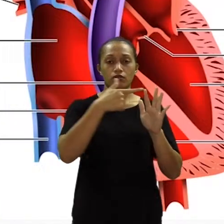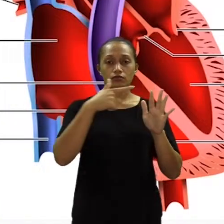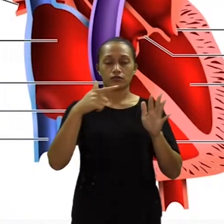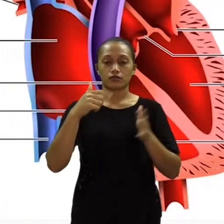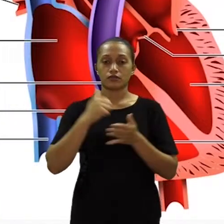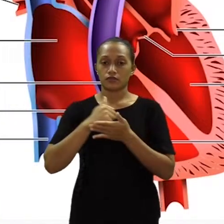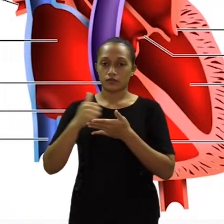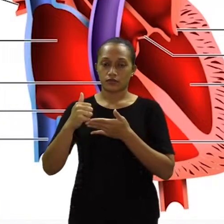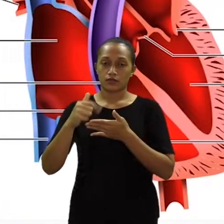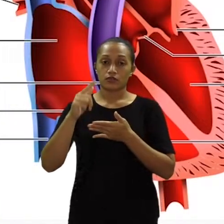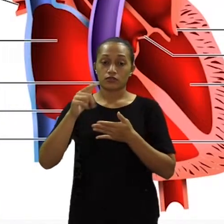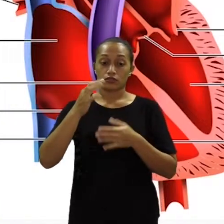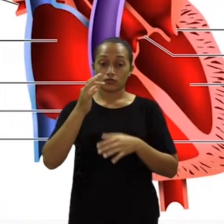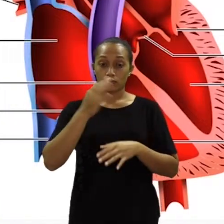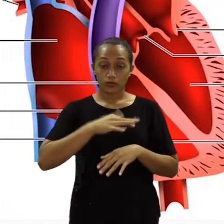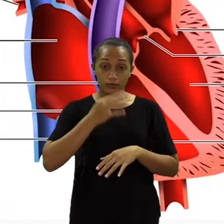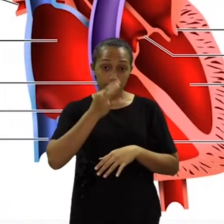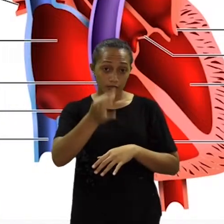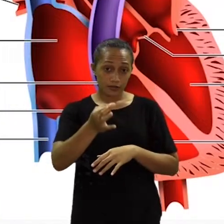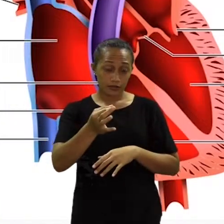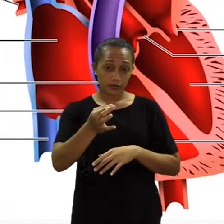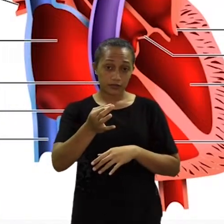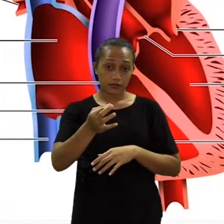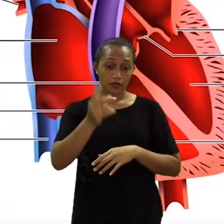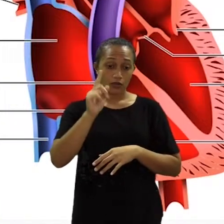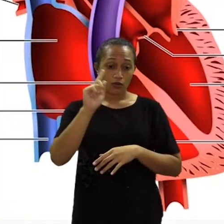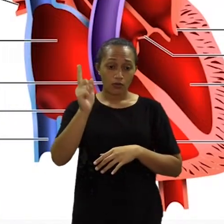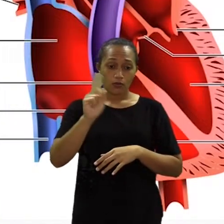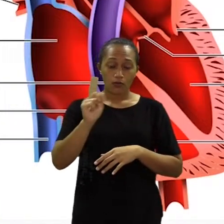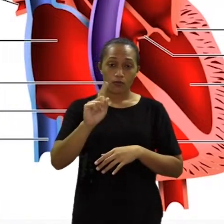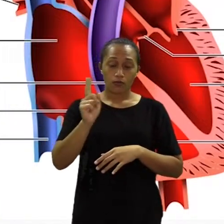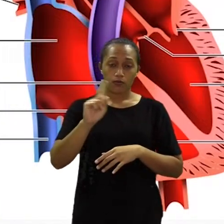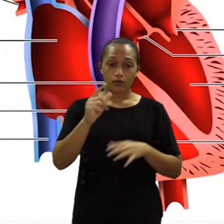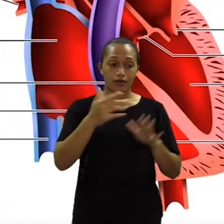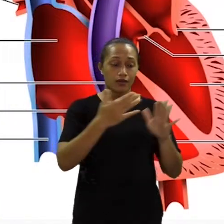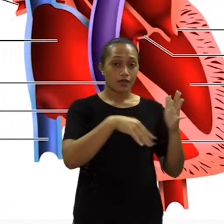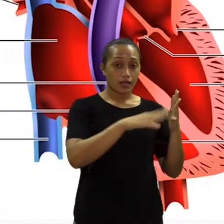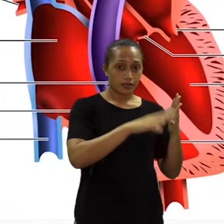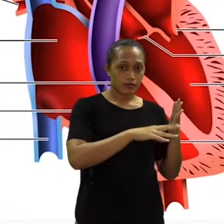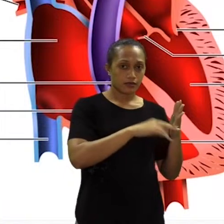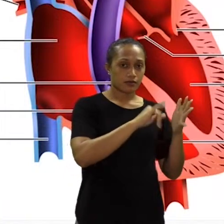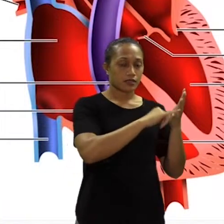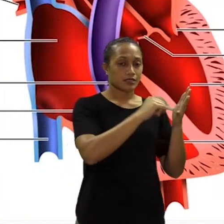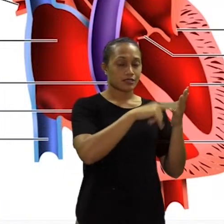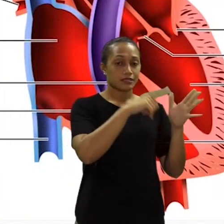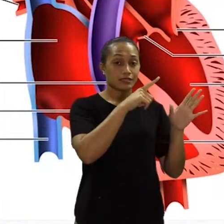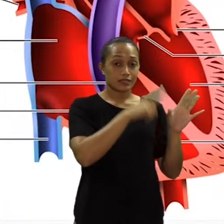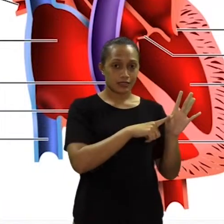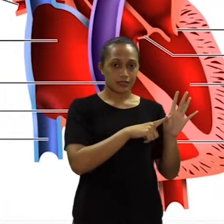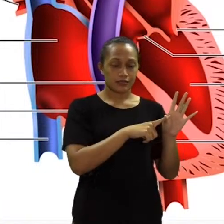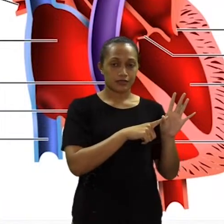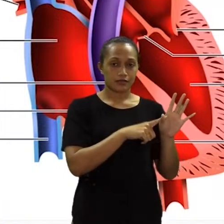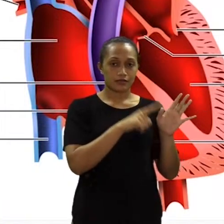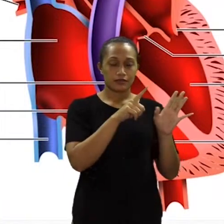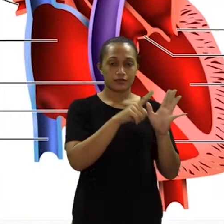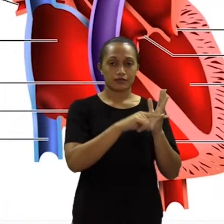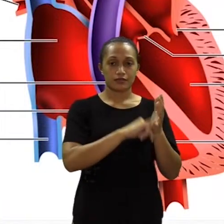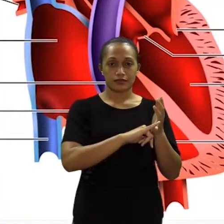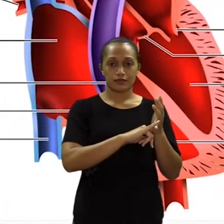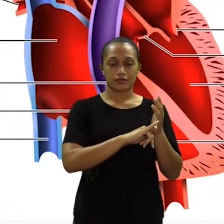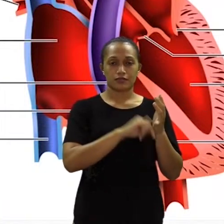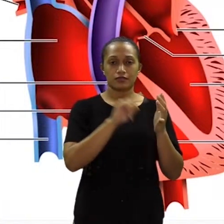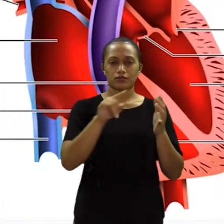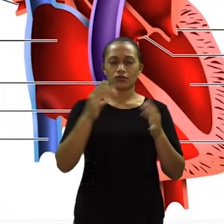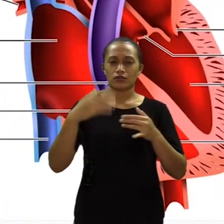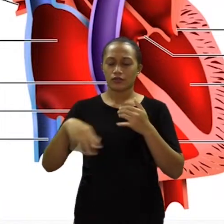like to ask is, what is end systolic volume and end diastolic volume?